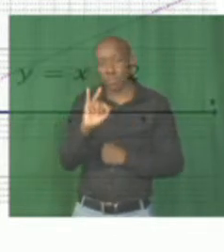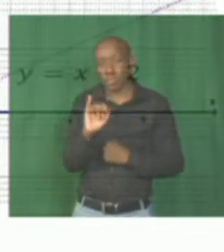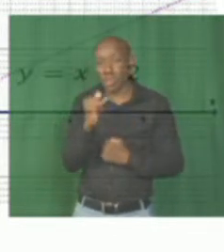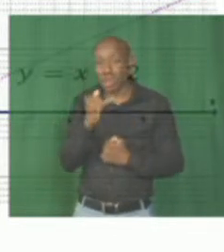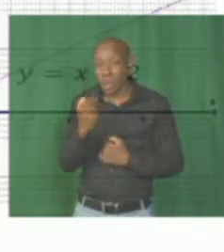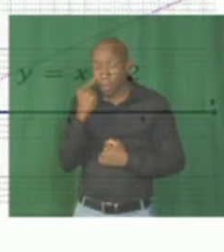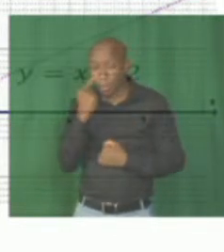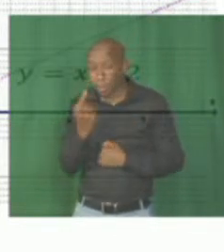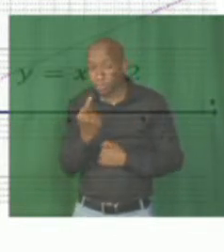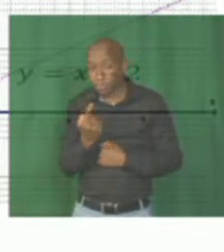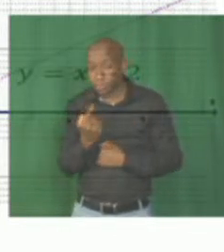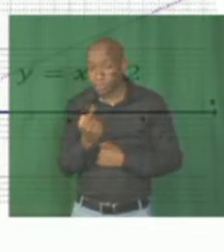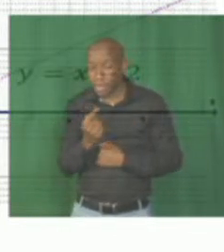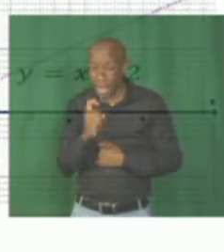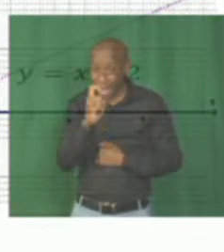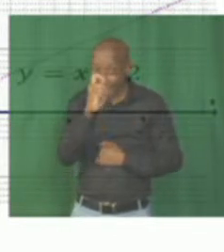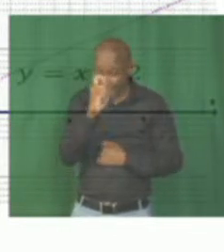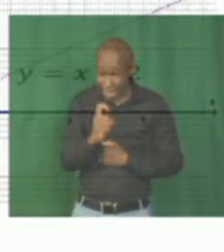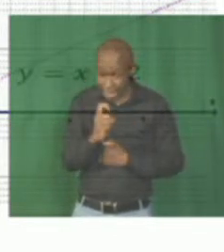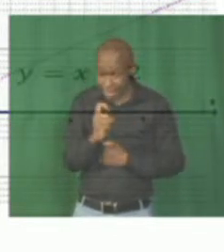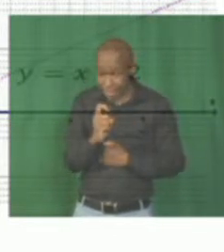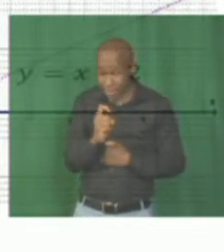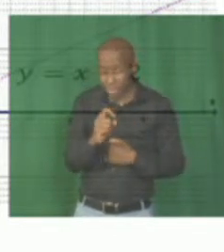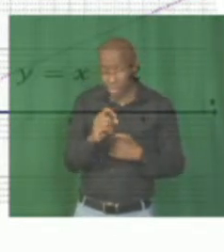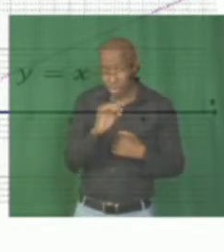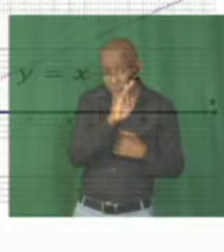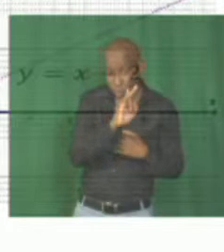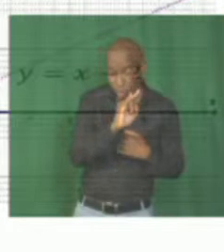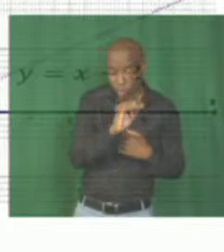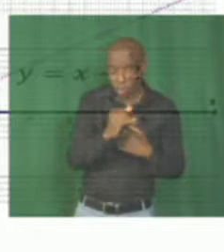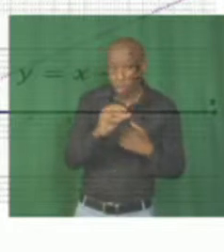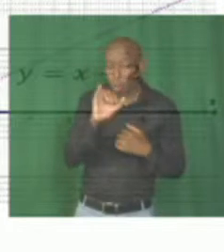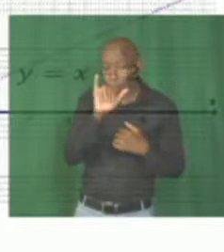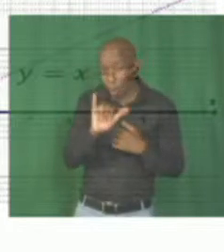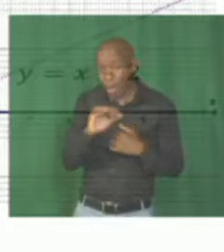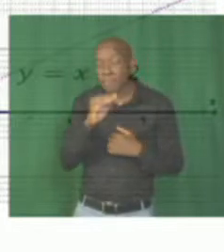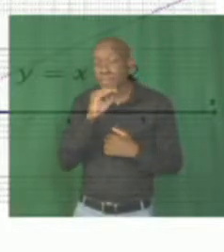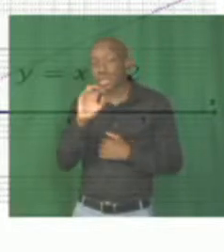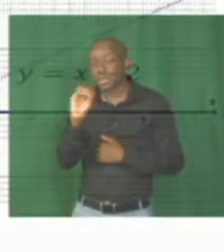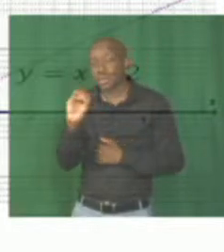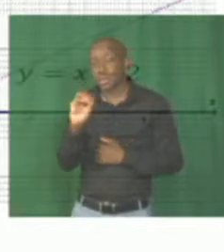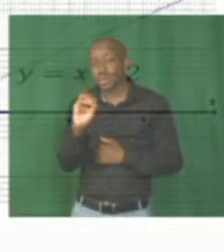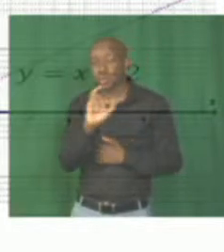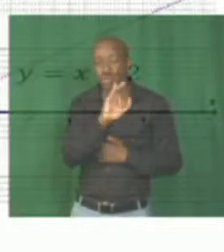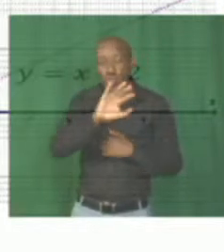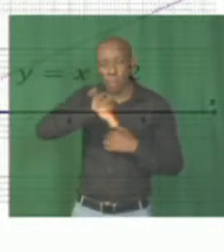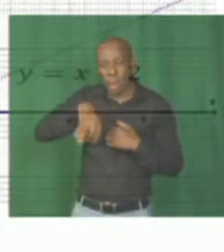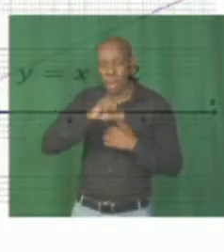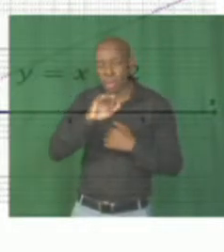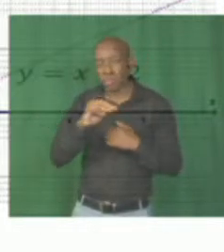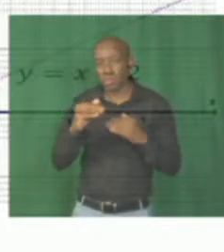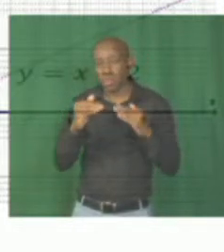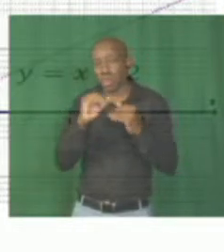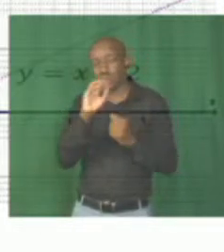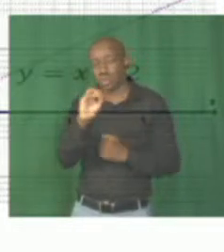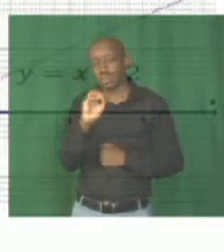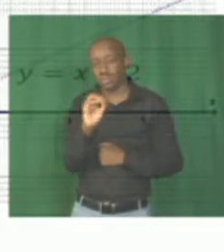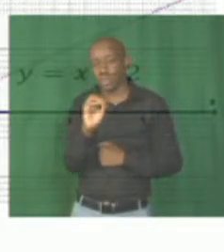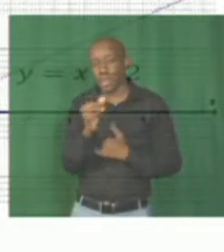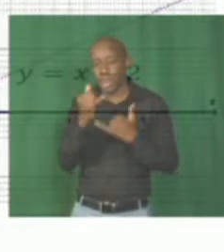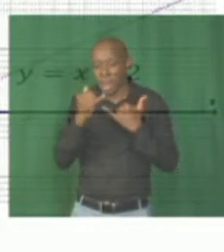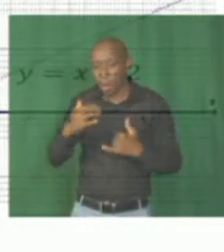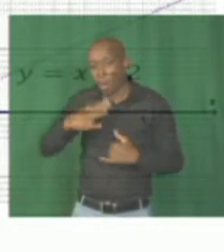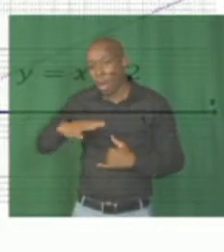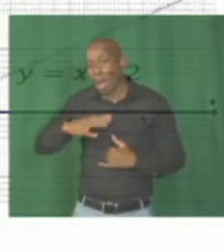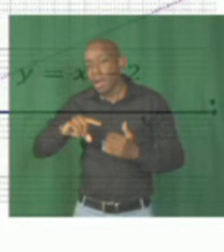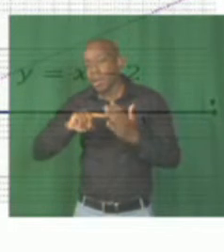we are saying here when x is 2, y is going to be 0, because 2 minus 2 is 0. So this is the next point. And then